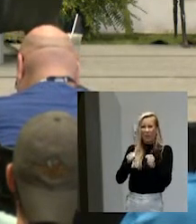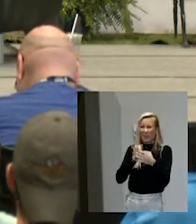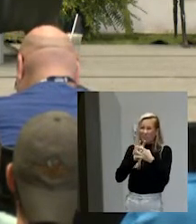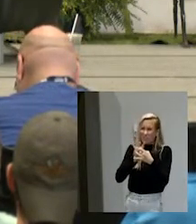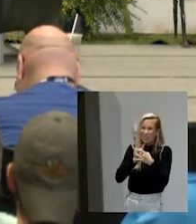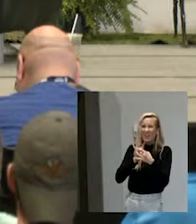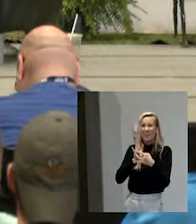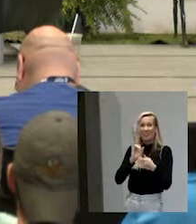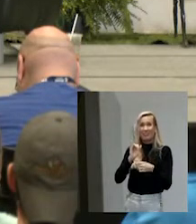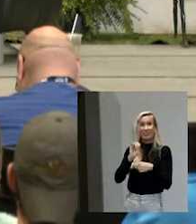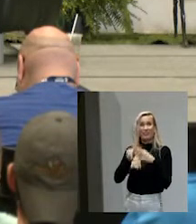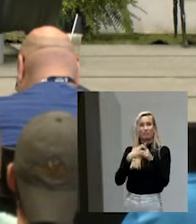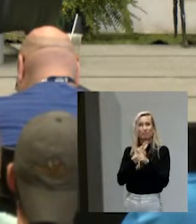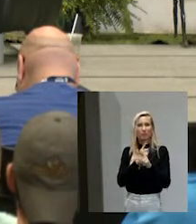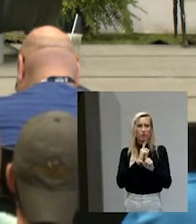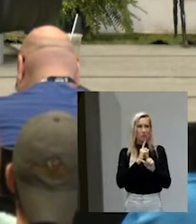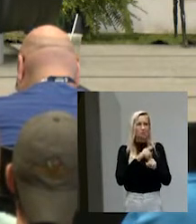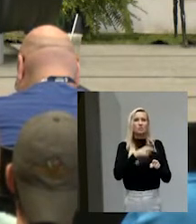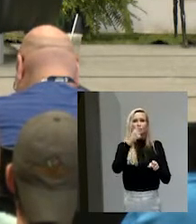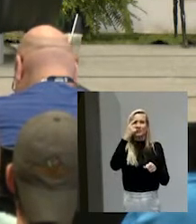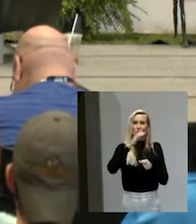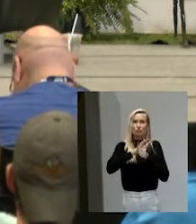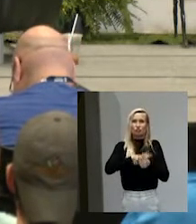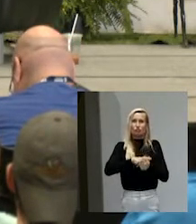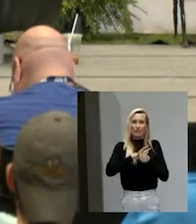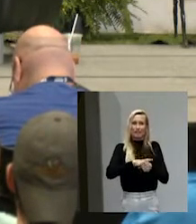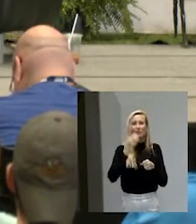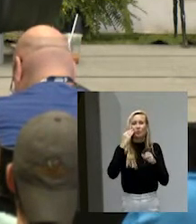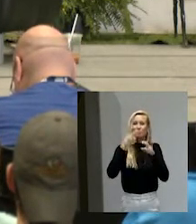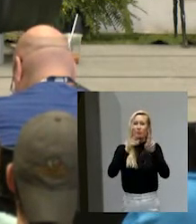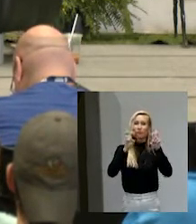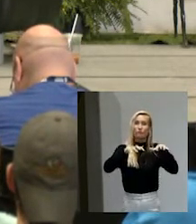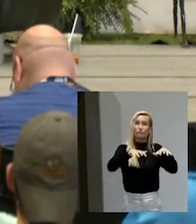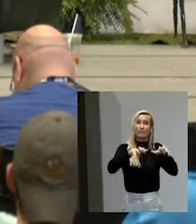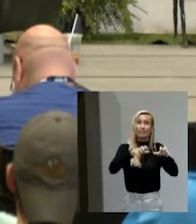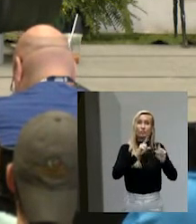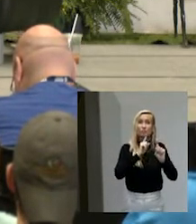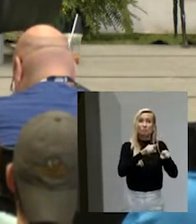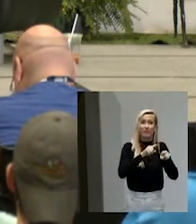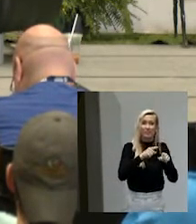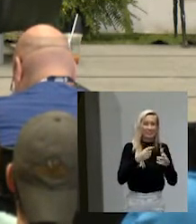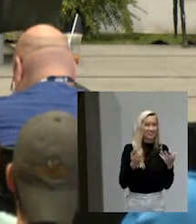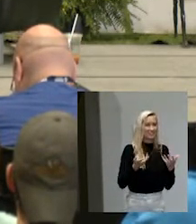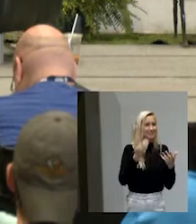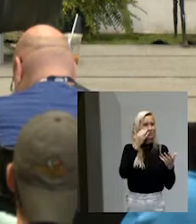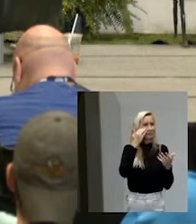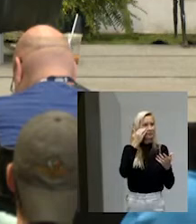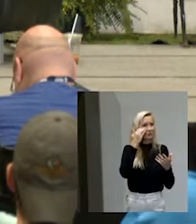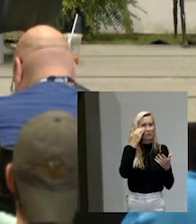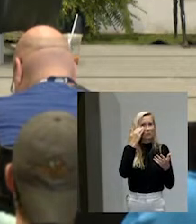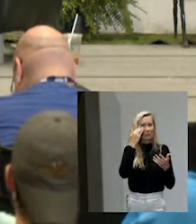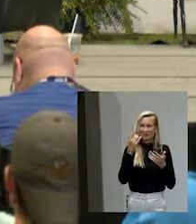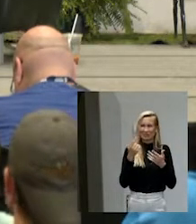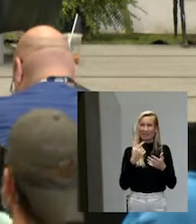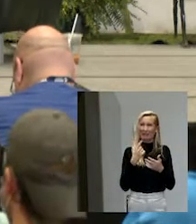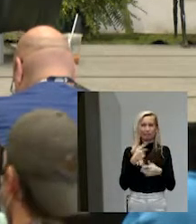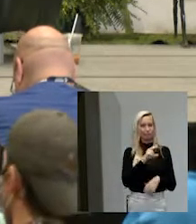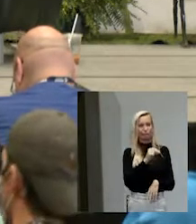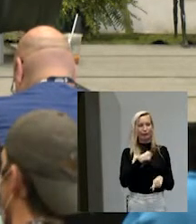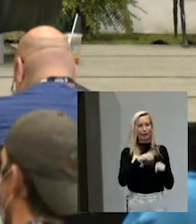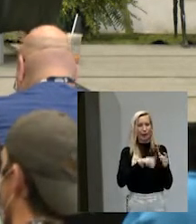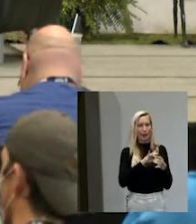like, because it's the freeze, like the freeze response. What is that? The adrenalized, like, fight, flight, or freeze. Yeah. Fight, flight, freeze. Right, because we're so,